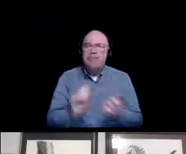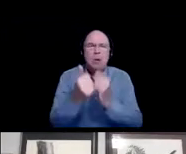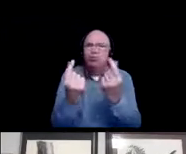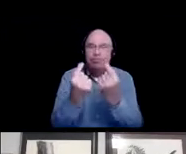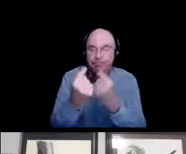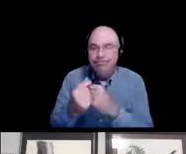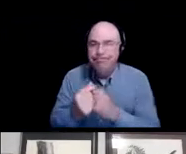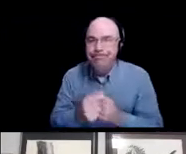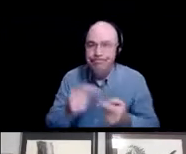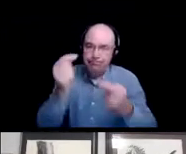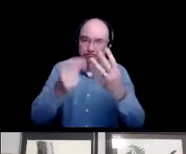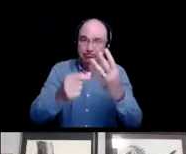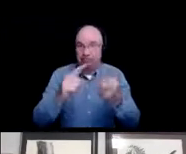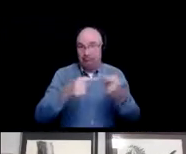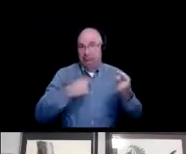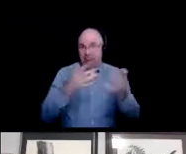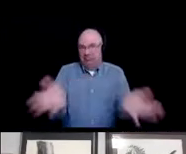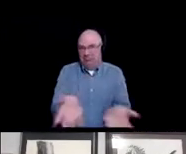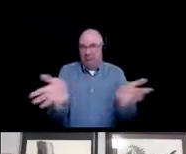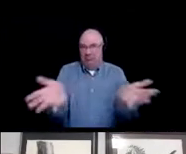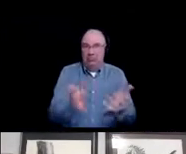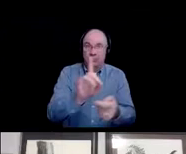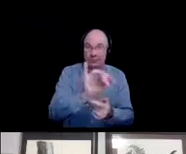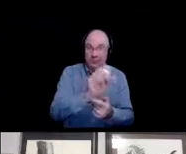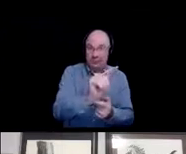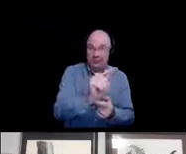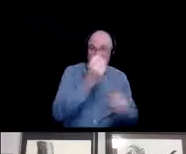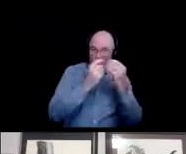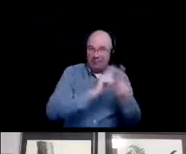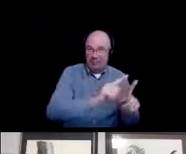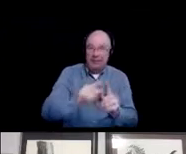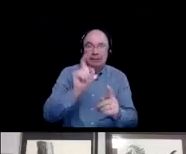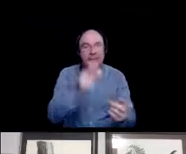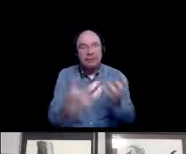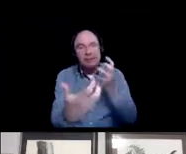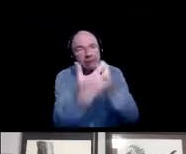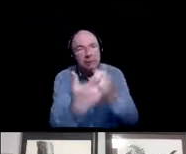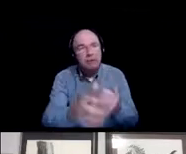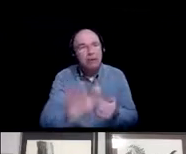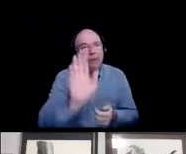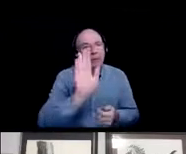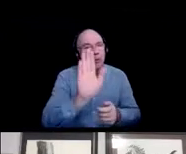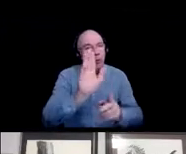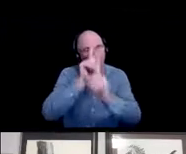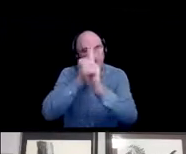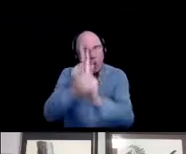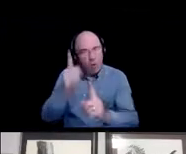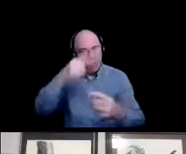that? I am a big proponent of your diet needs to come in alignment with your goals of healing